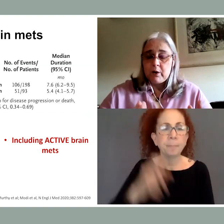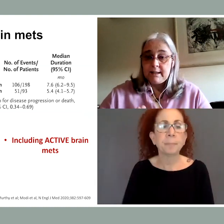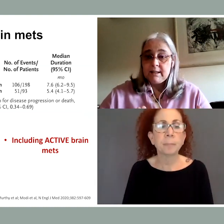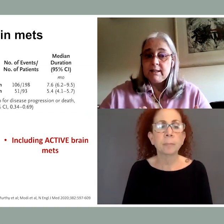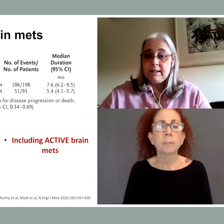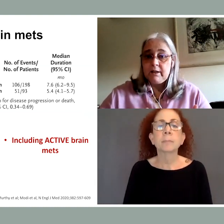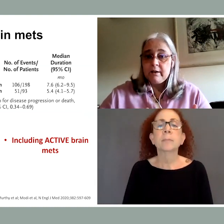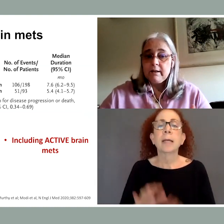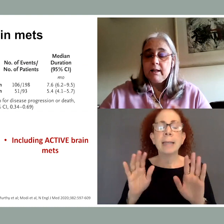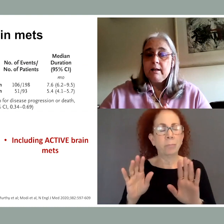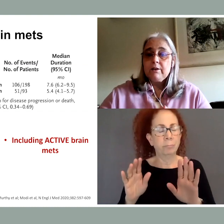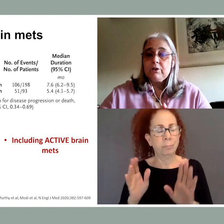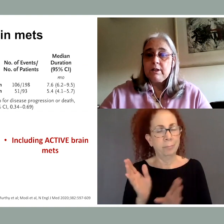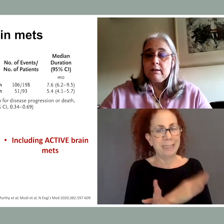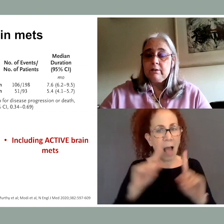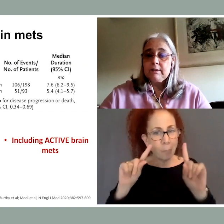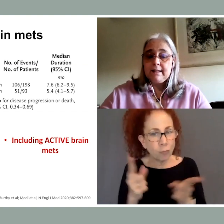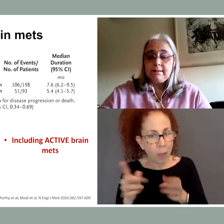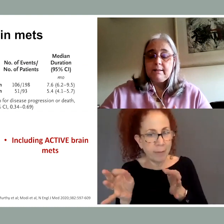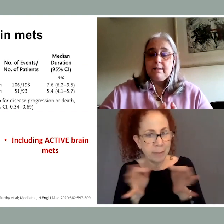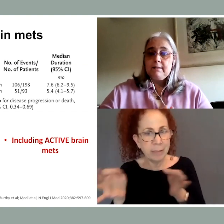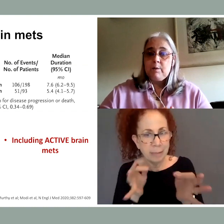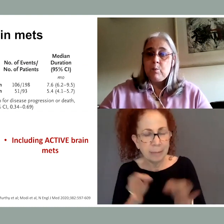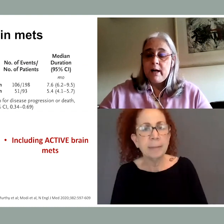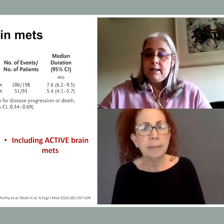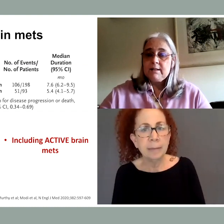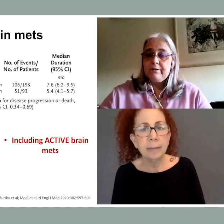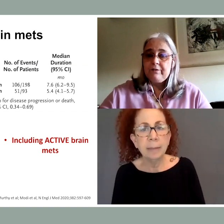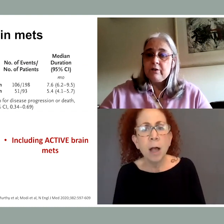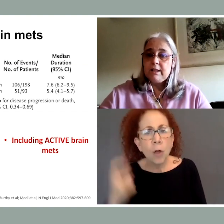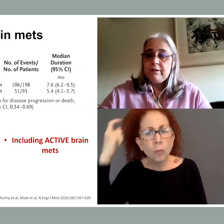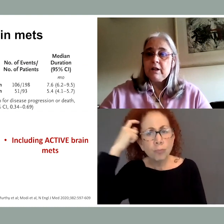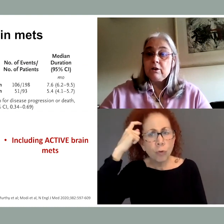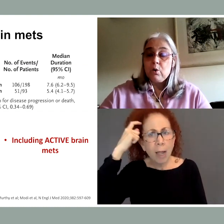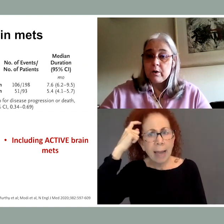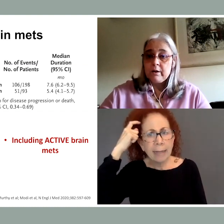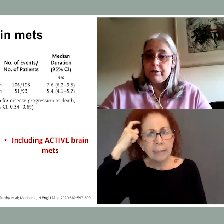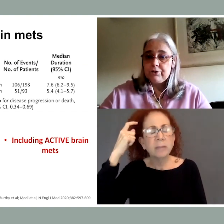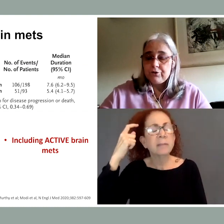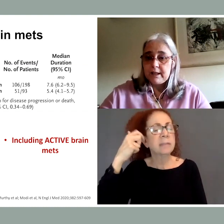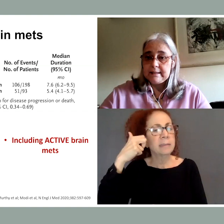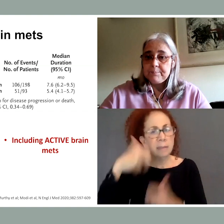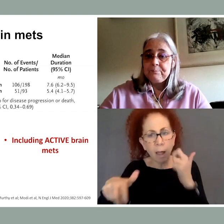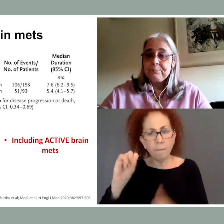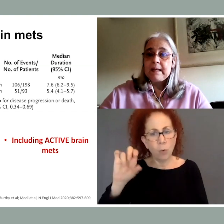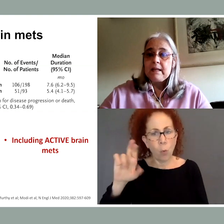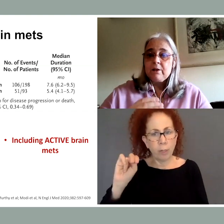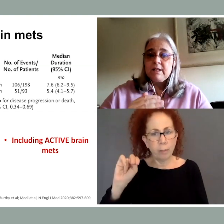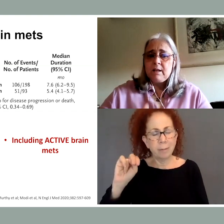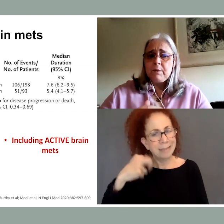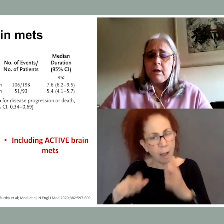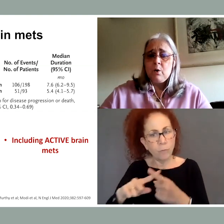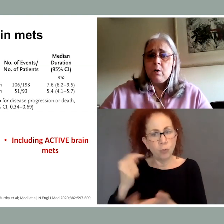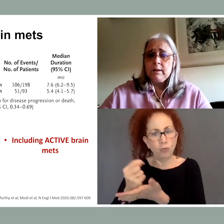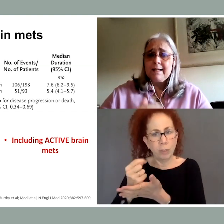just a parenthesis here to tell you that the brain is a very difficult organ to treat. There